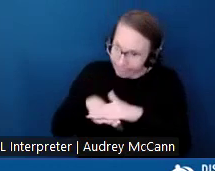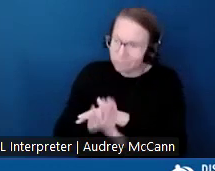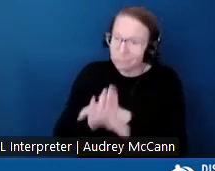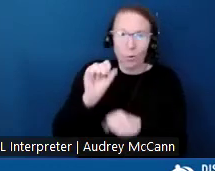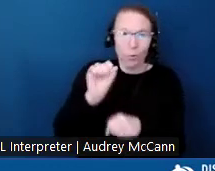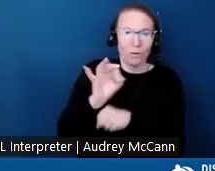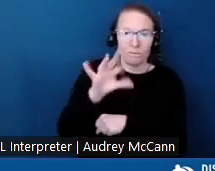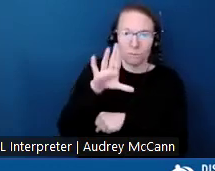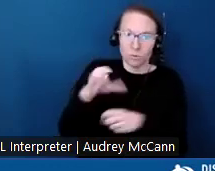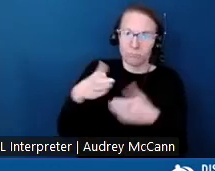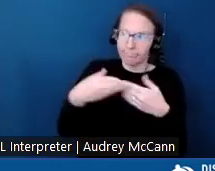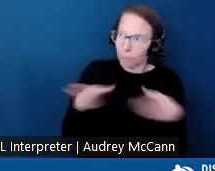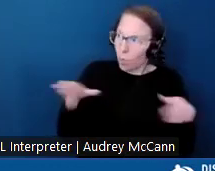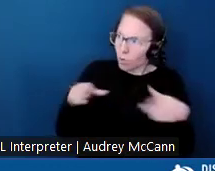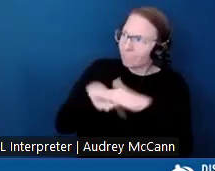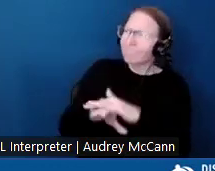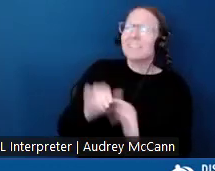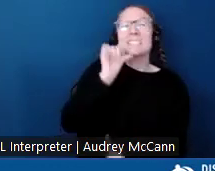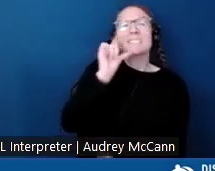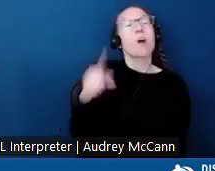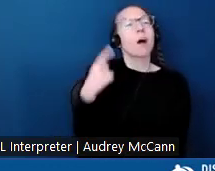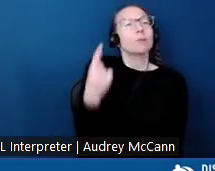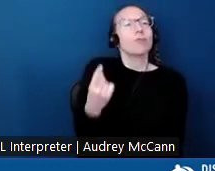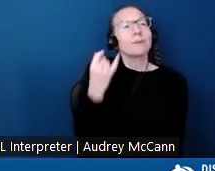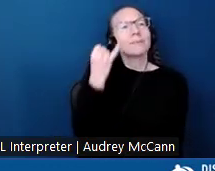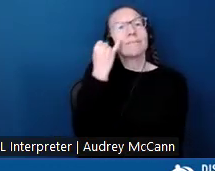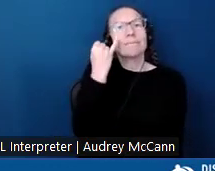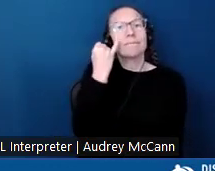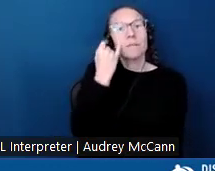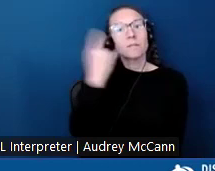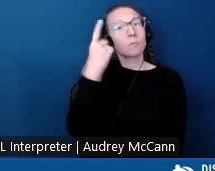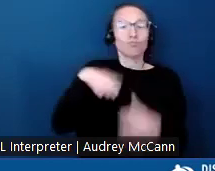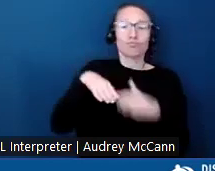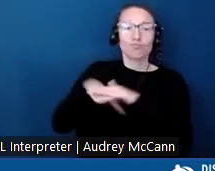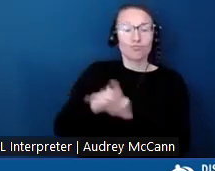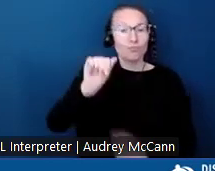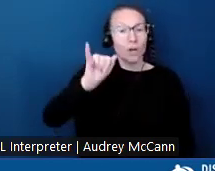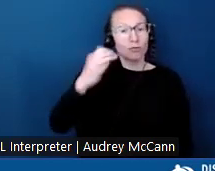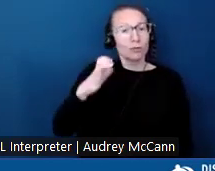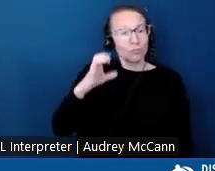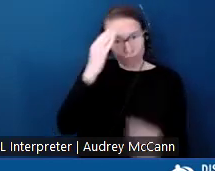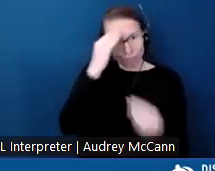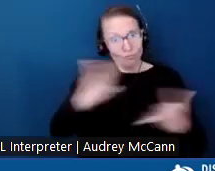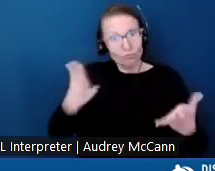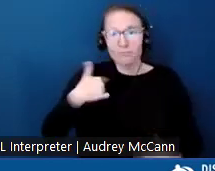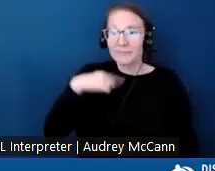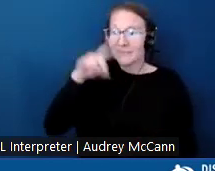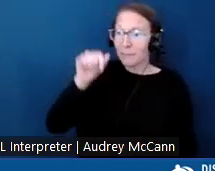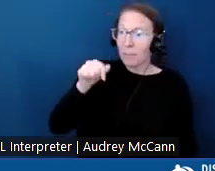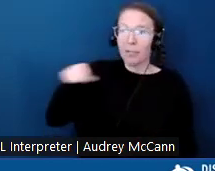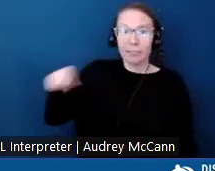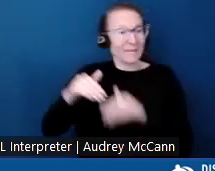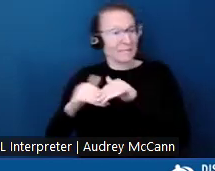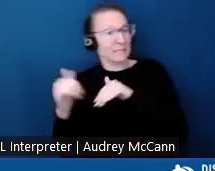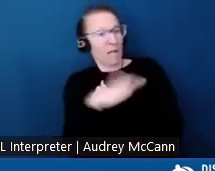and not just making it so that if somebody came into an AJC and disclosed a disability that they were just being sent off to